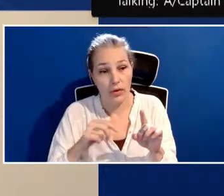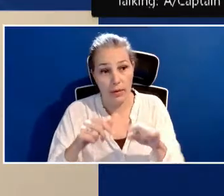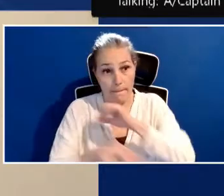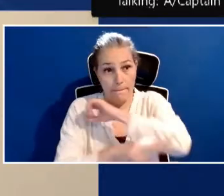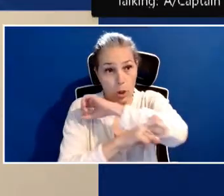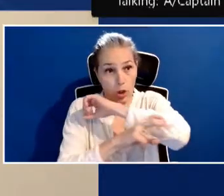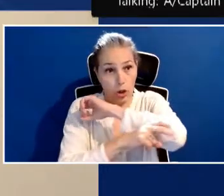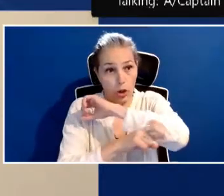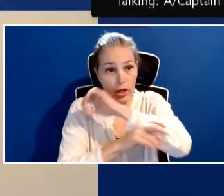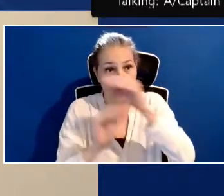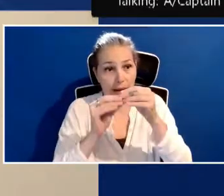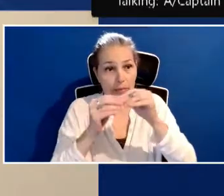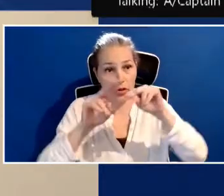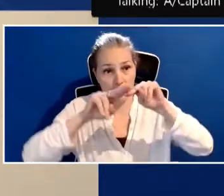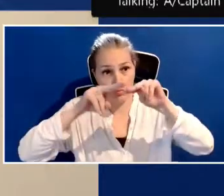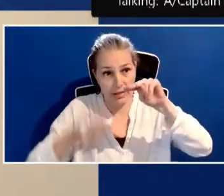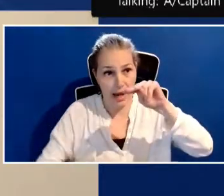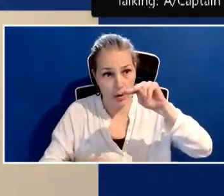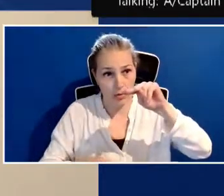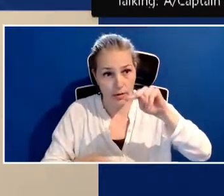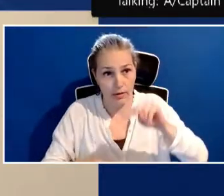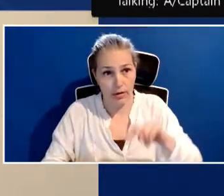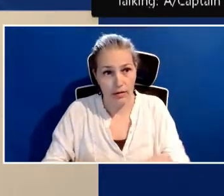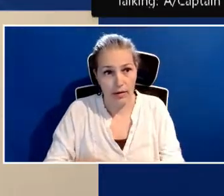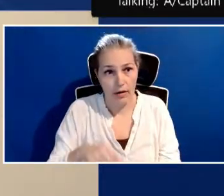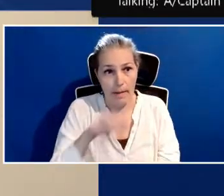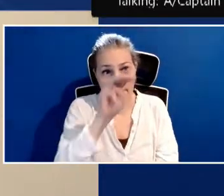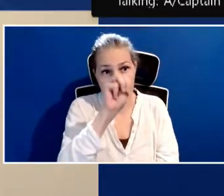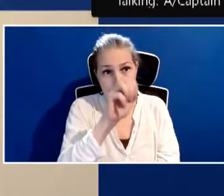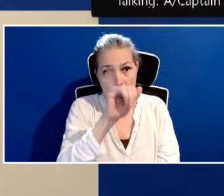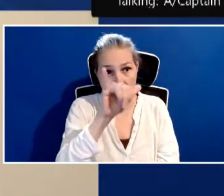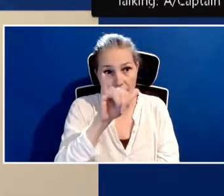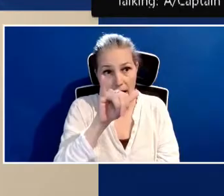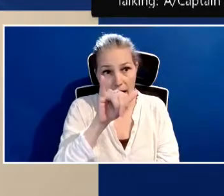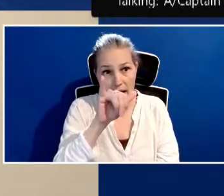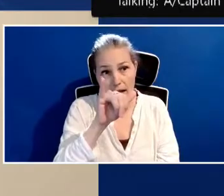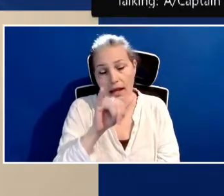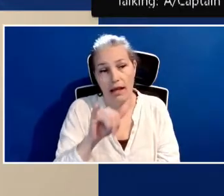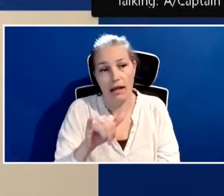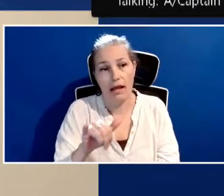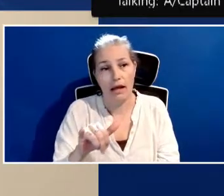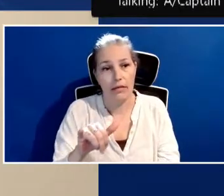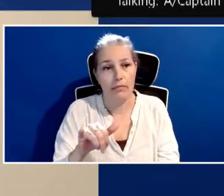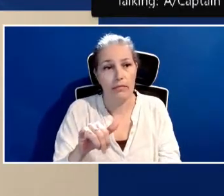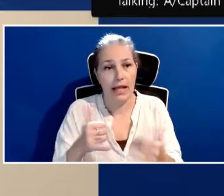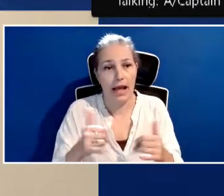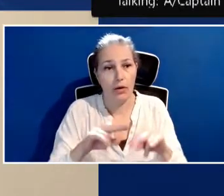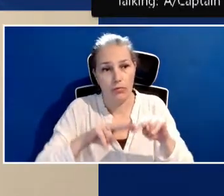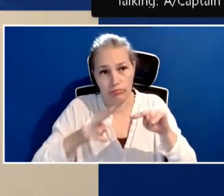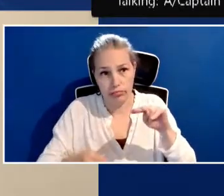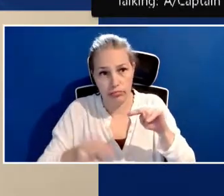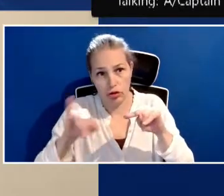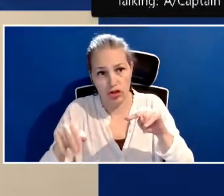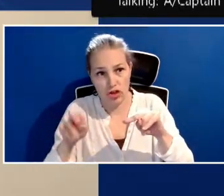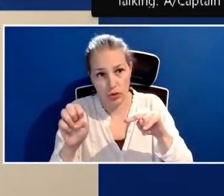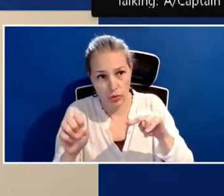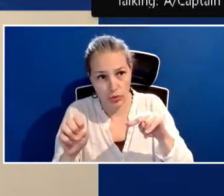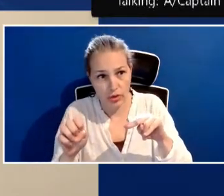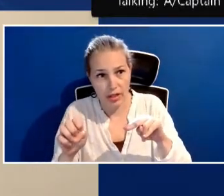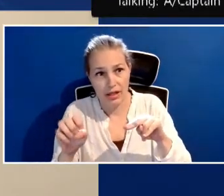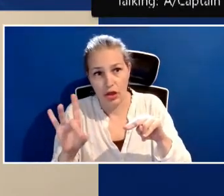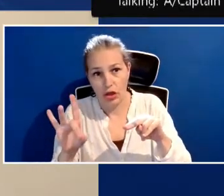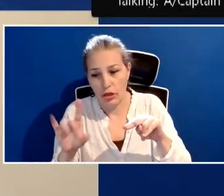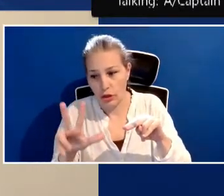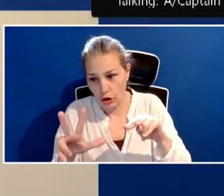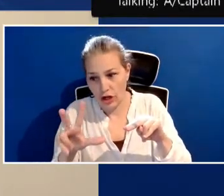38% to preliminarily a number of 15. And if just to give you a comparison,